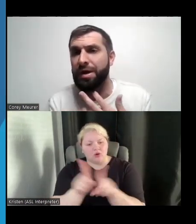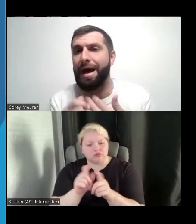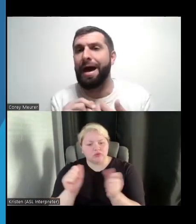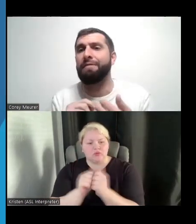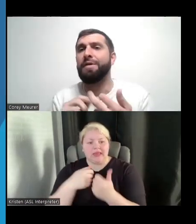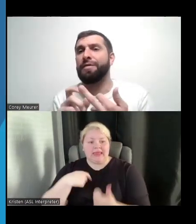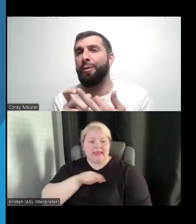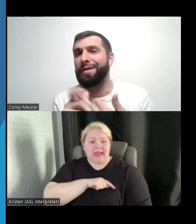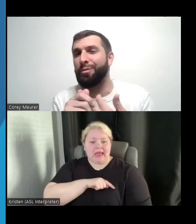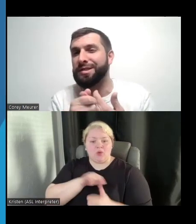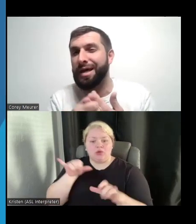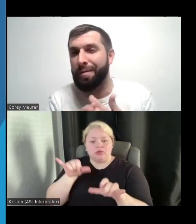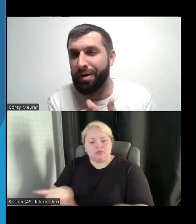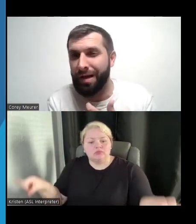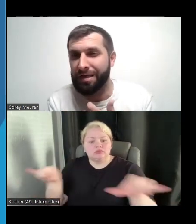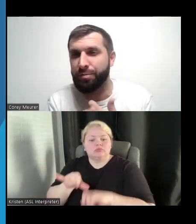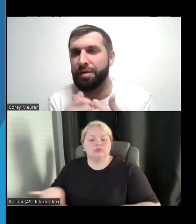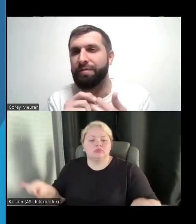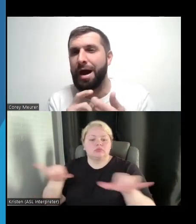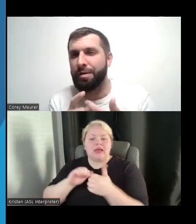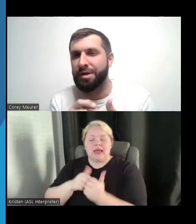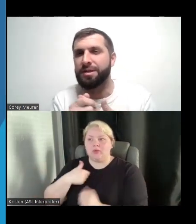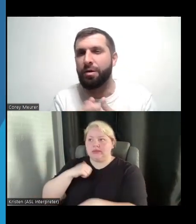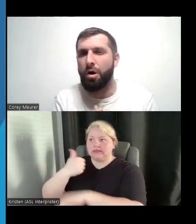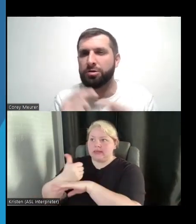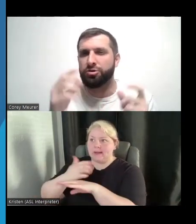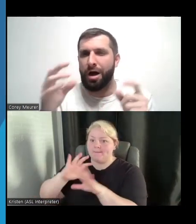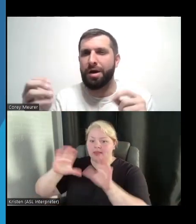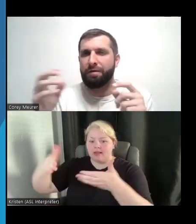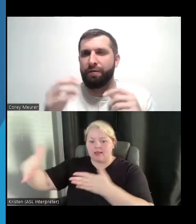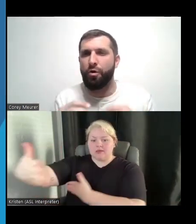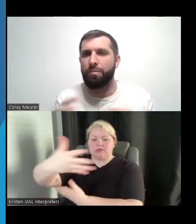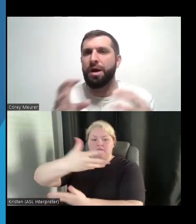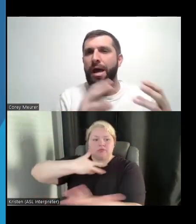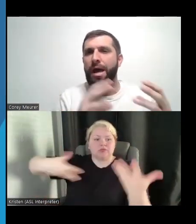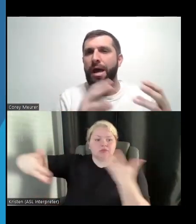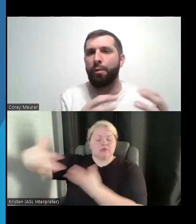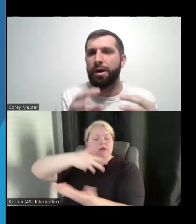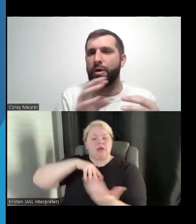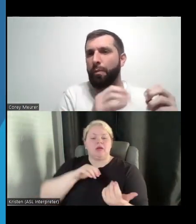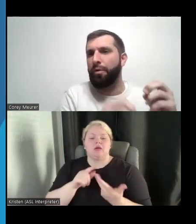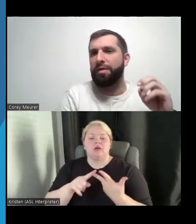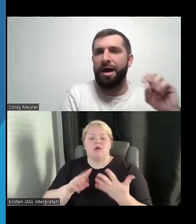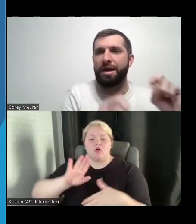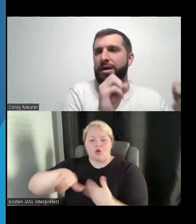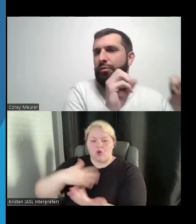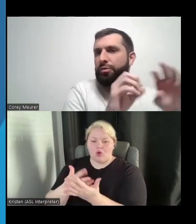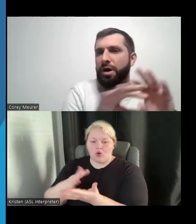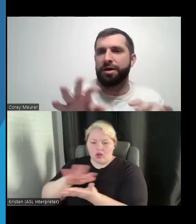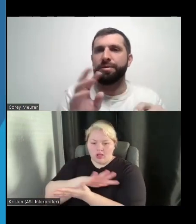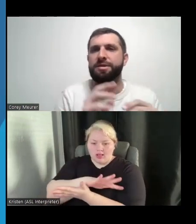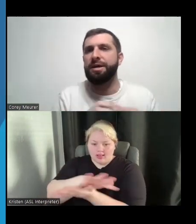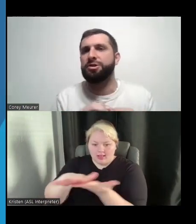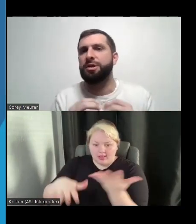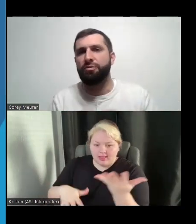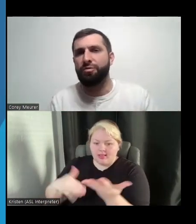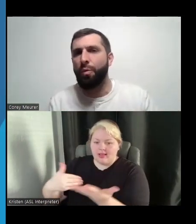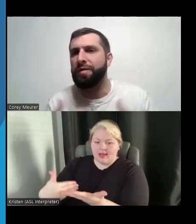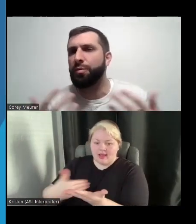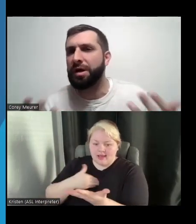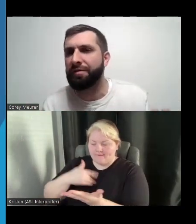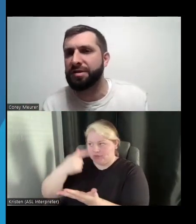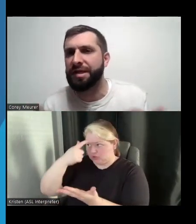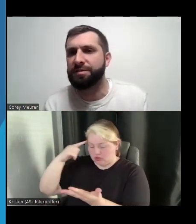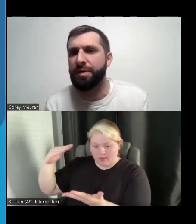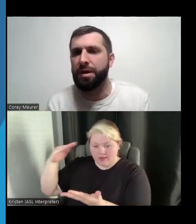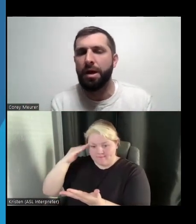routines that we have, the way that we set up our classroom environments. They're all trauma-informed, And we incorporate that in through documentation, through the